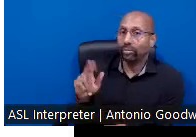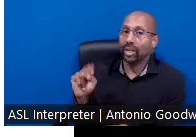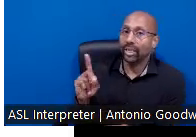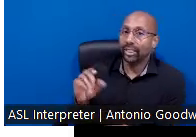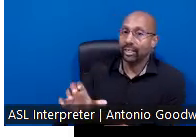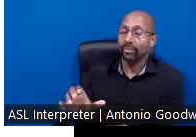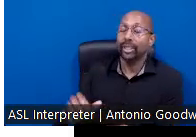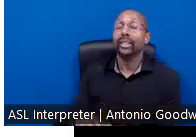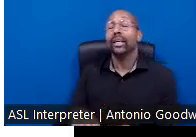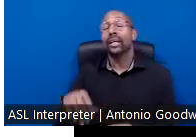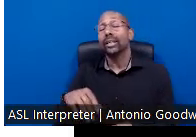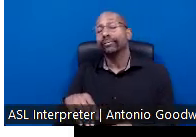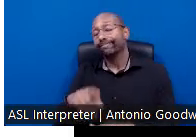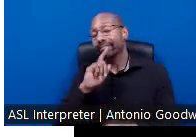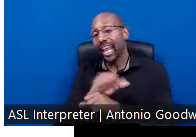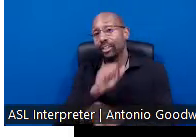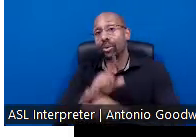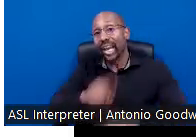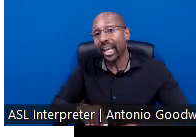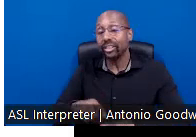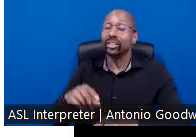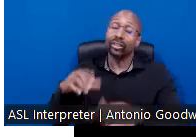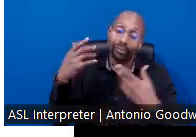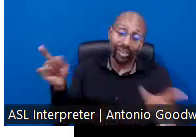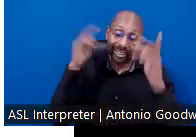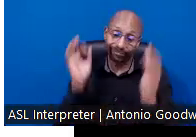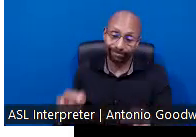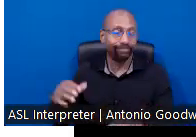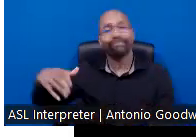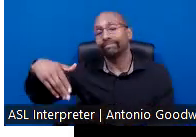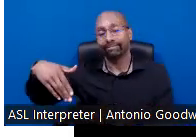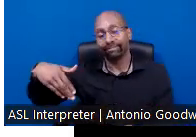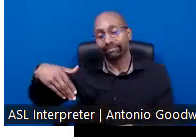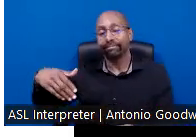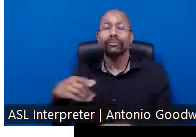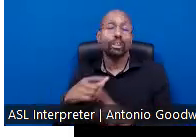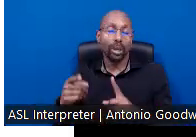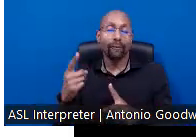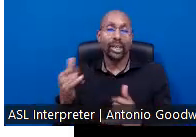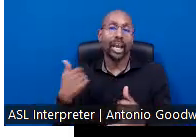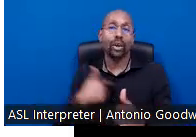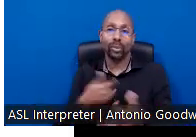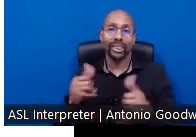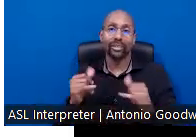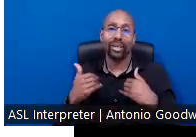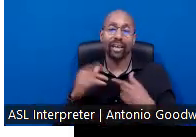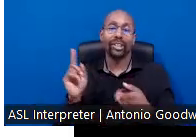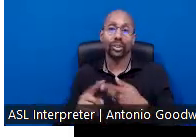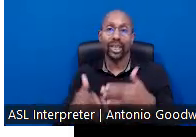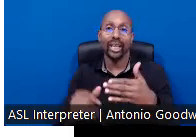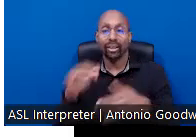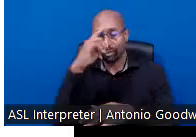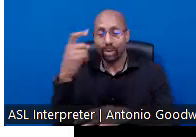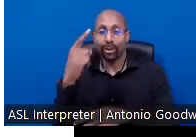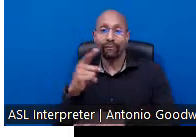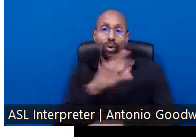out. So in the immediate, we have until end of summer, and it's still going to be very low barrier, low access to obtain